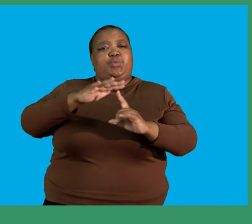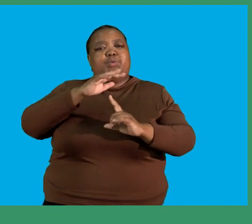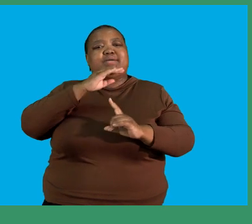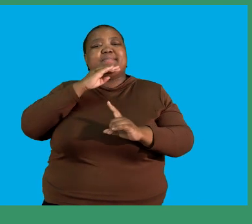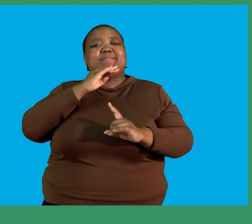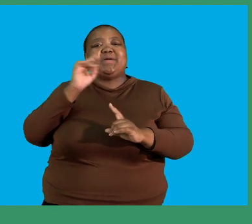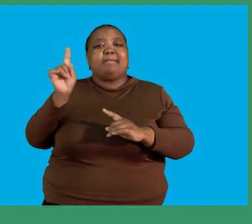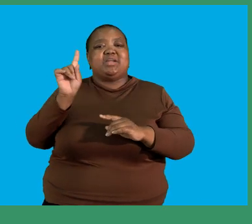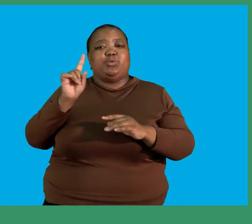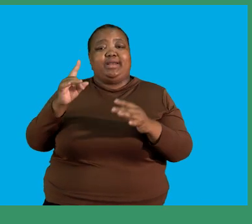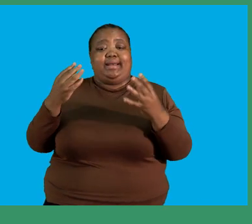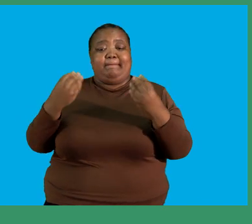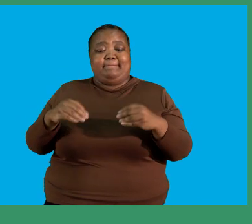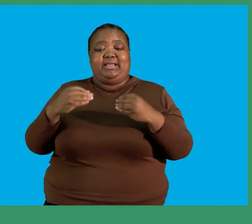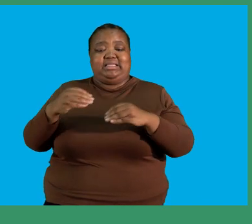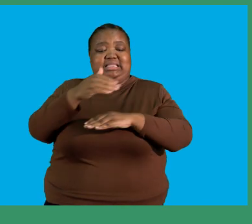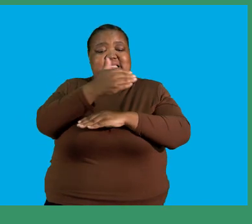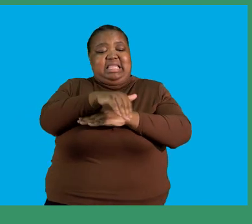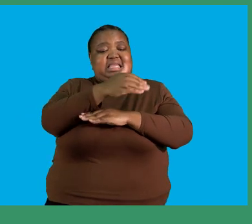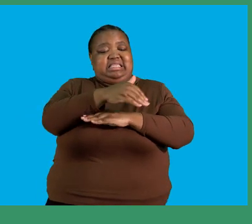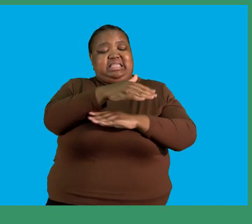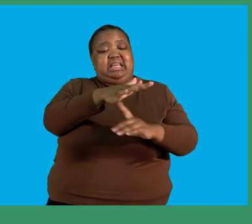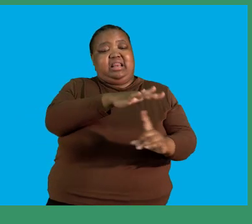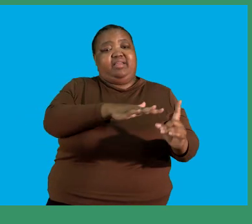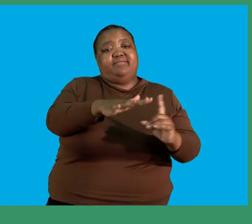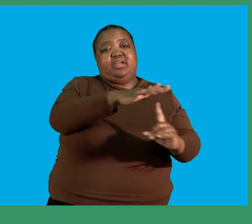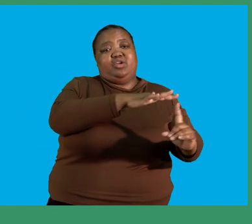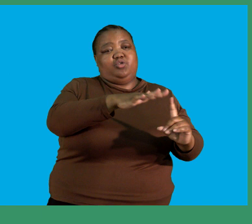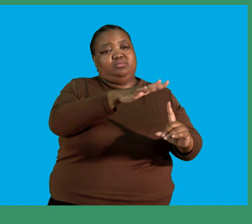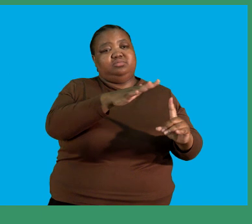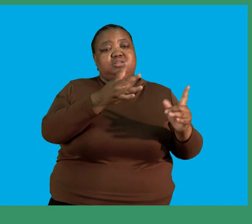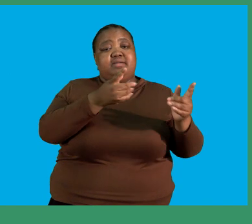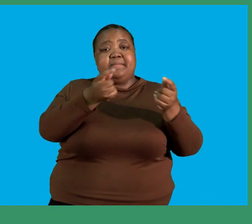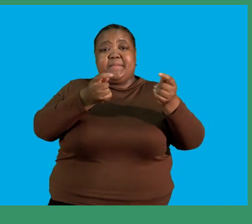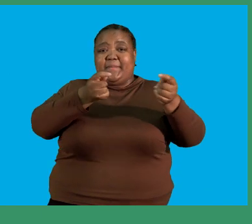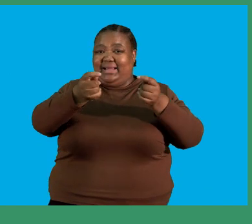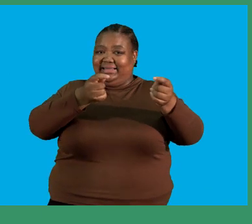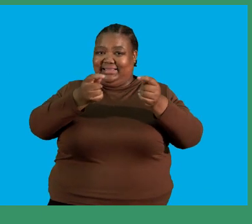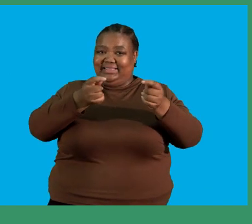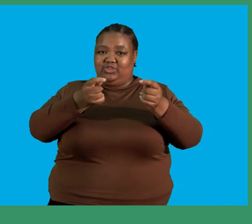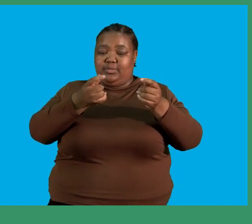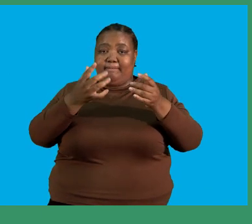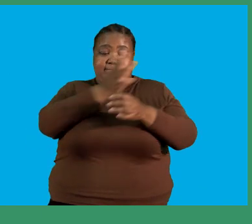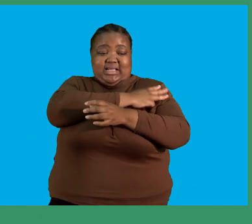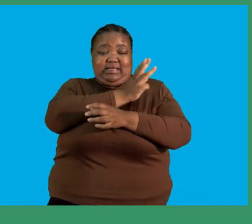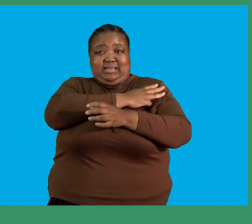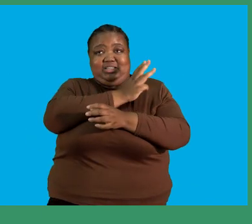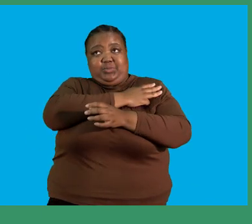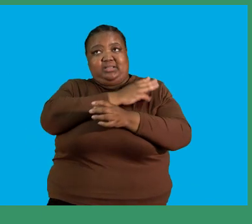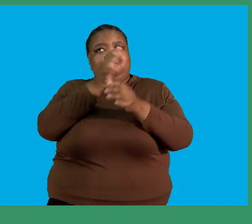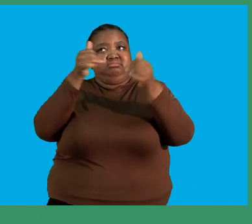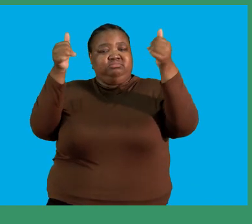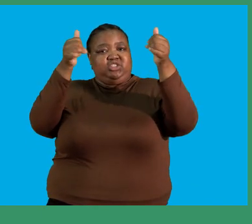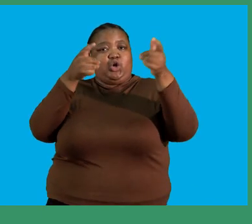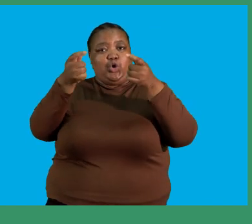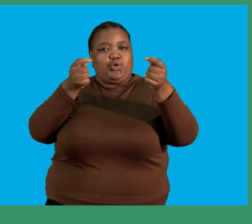as the external environment to the business, and management has no control but